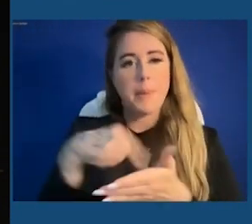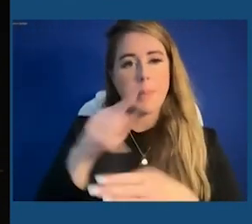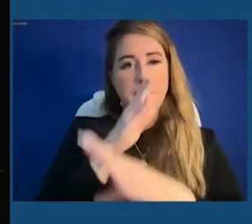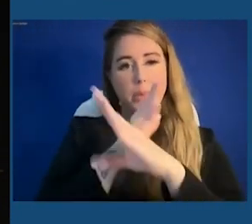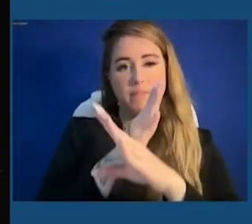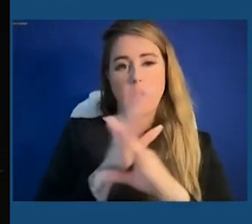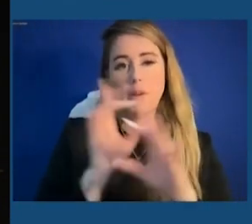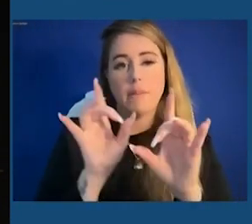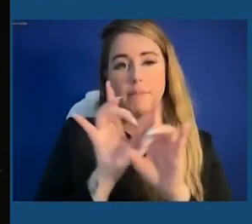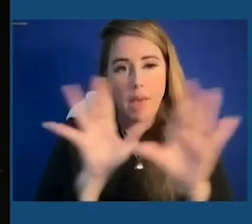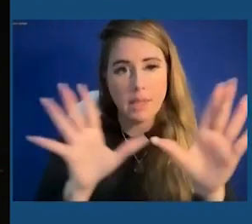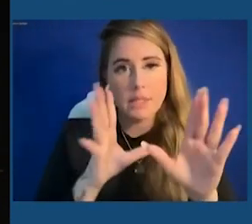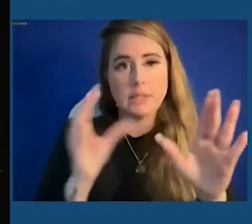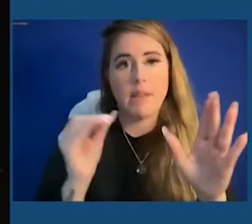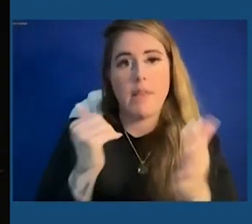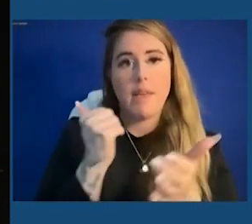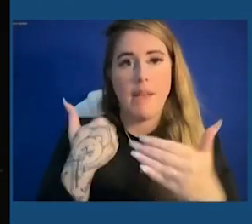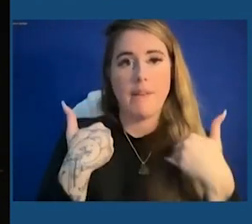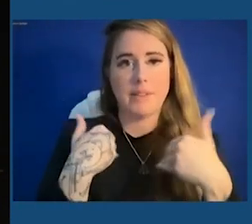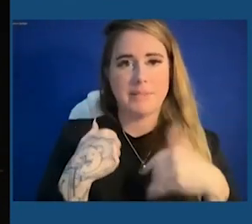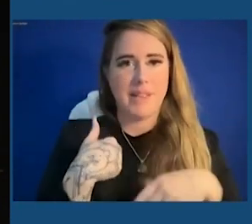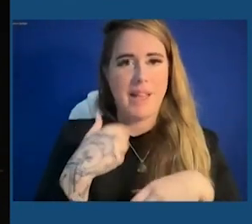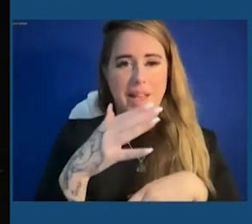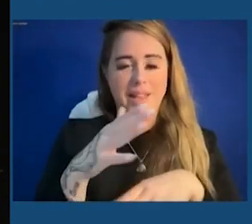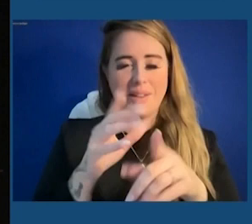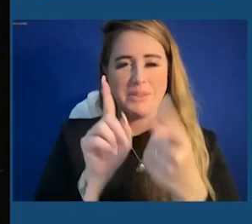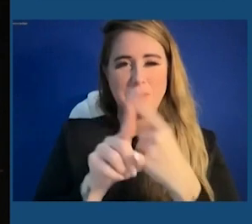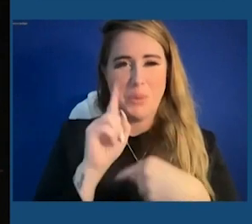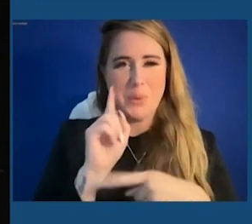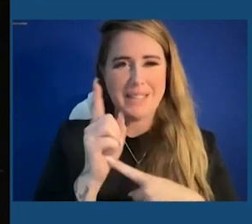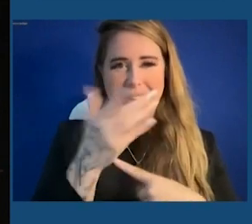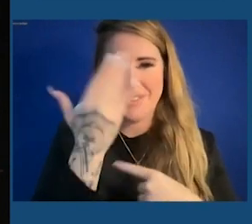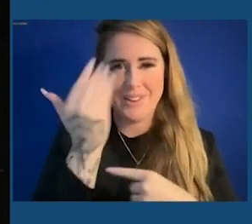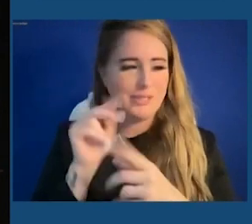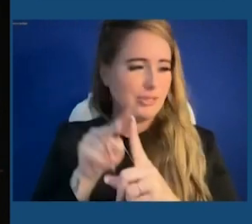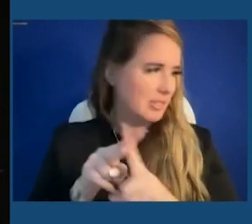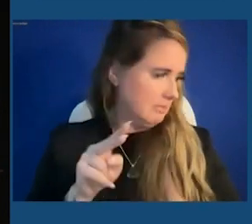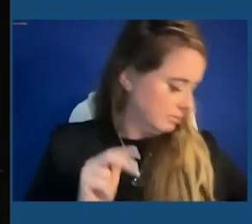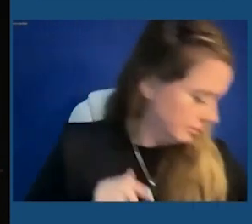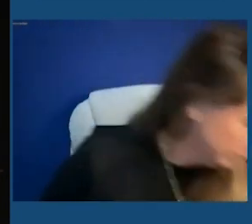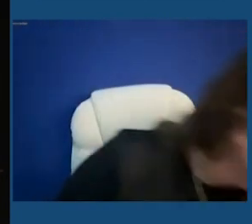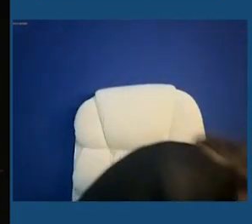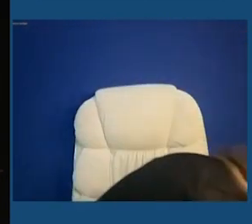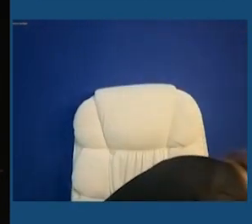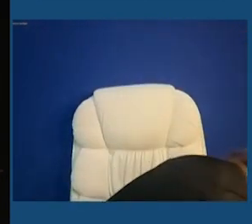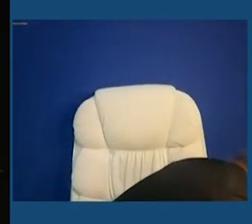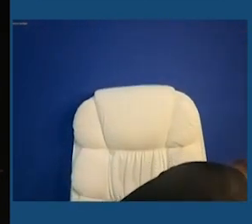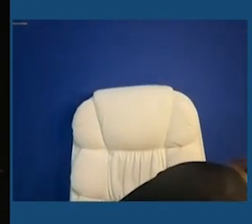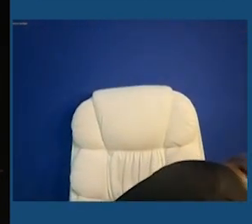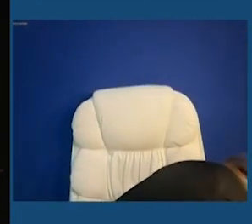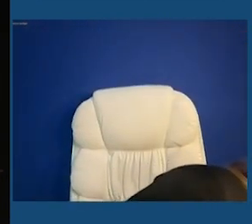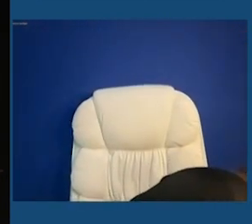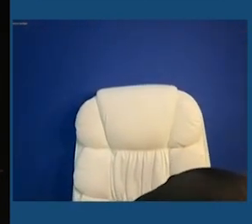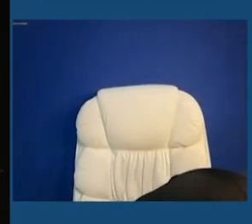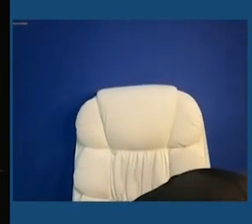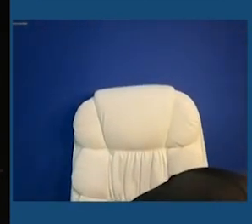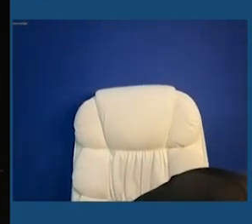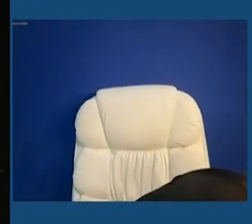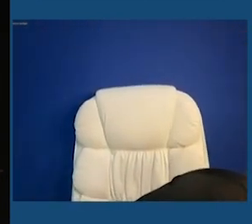difficult conversations around allegations and perceptions of discrimination based on race, color, national